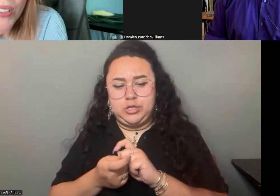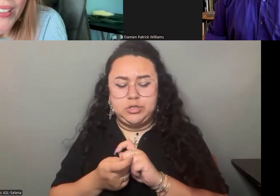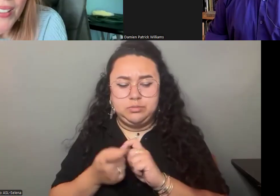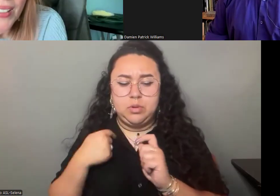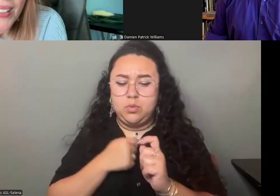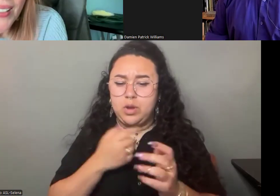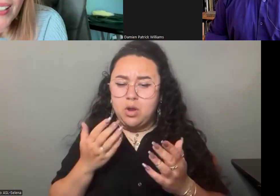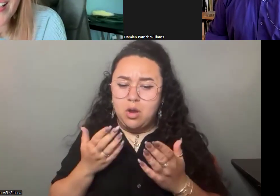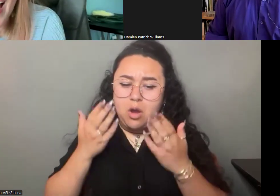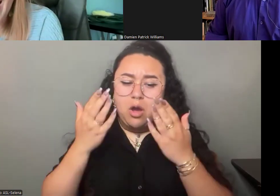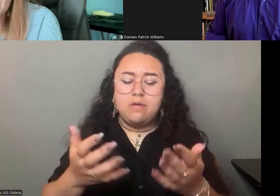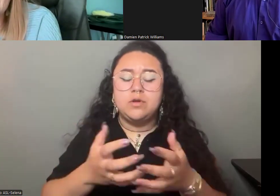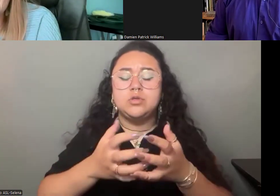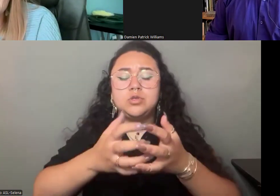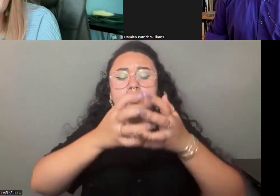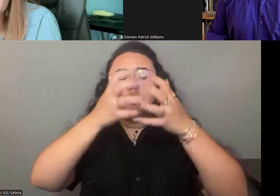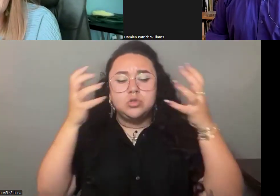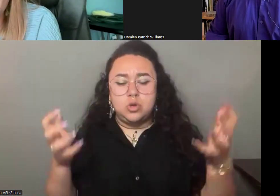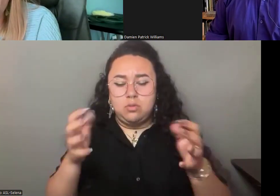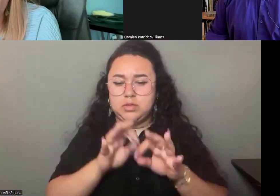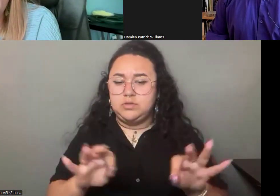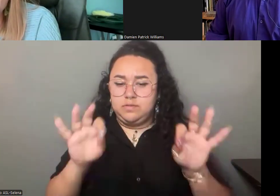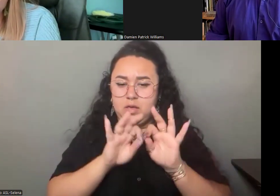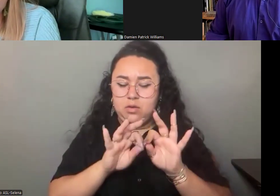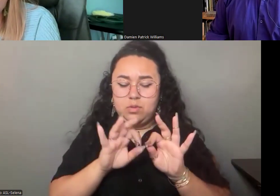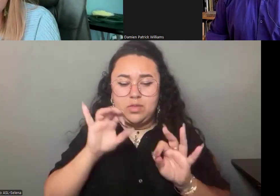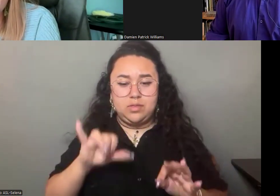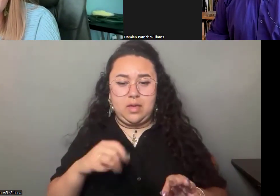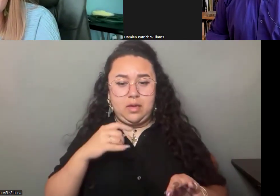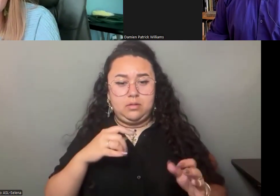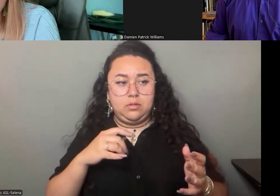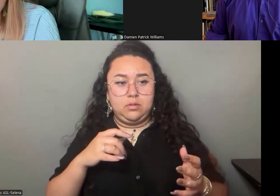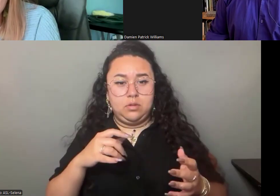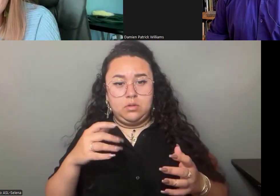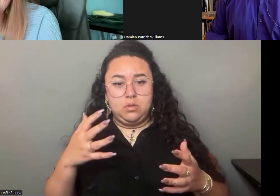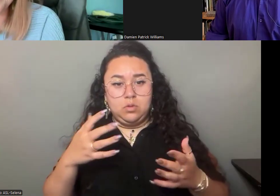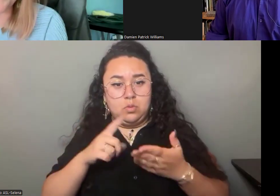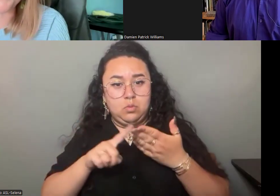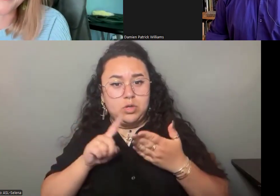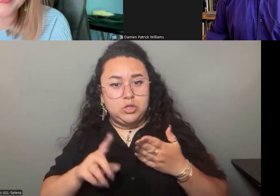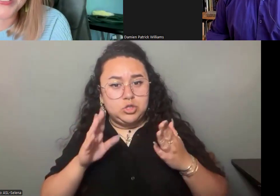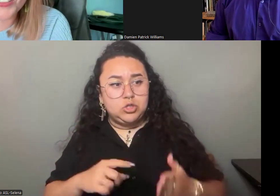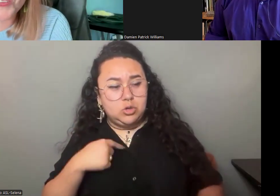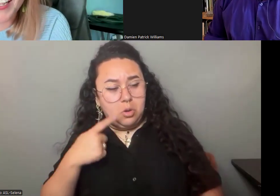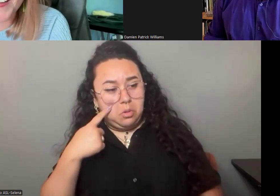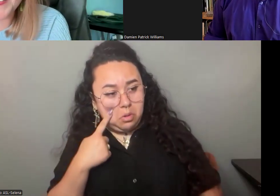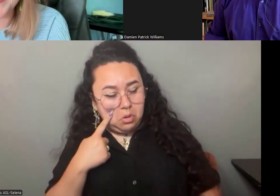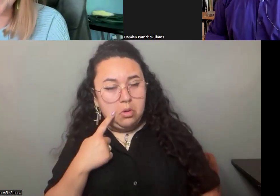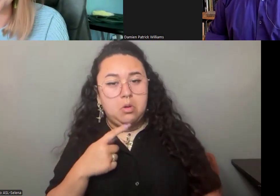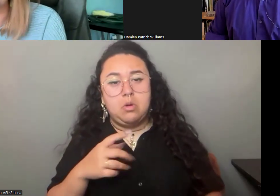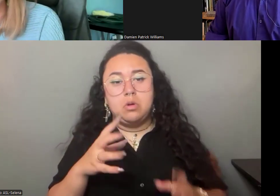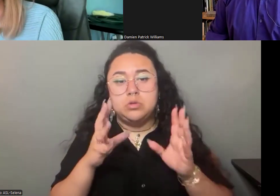value that once researchers have seen one of these sessions go